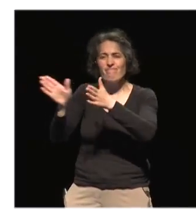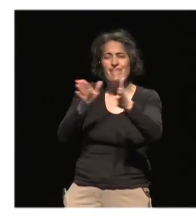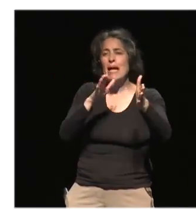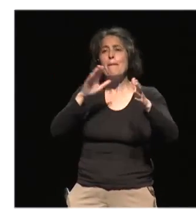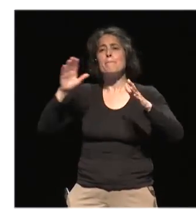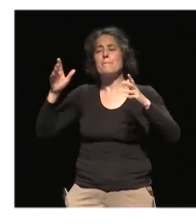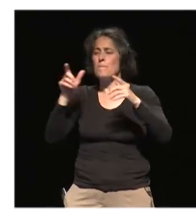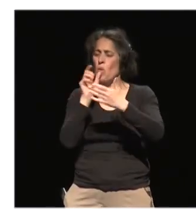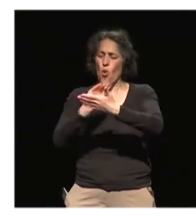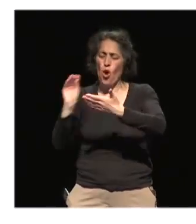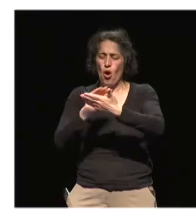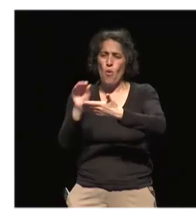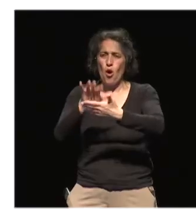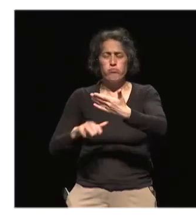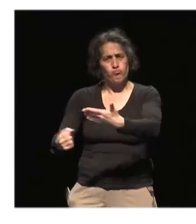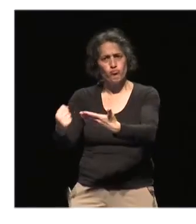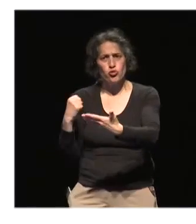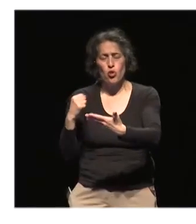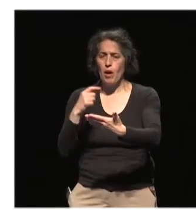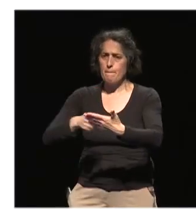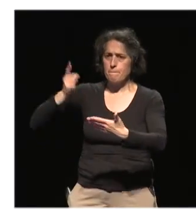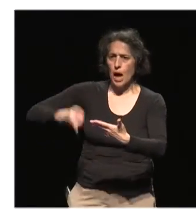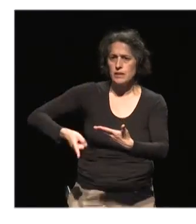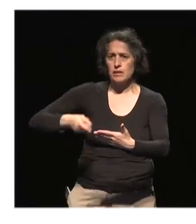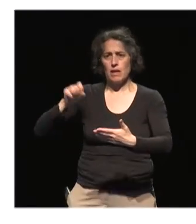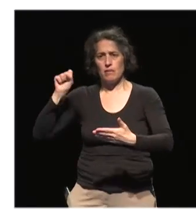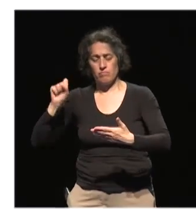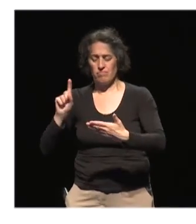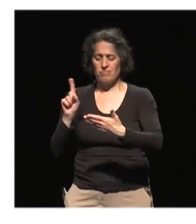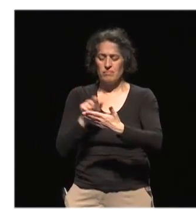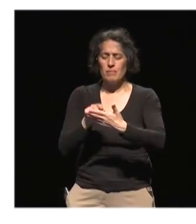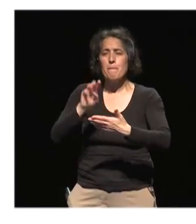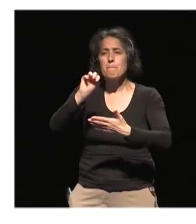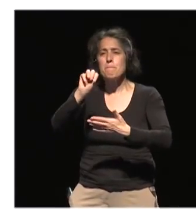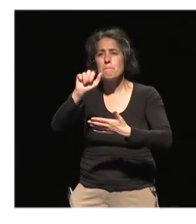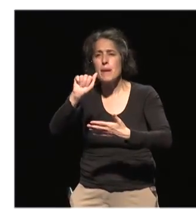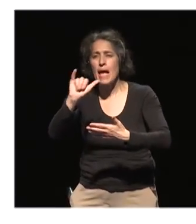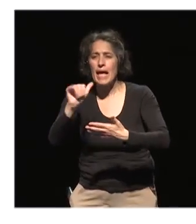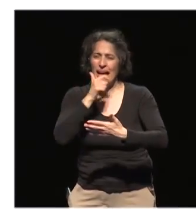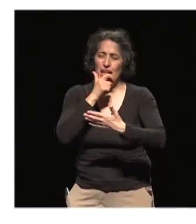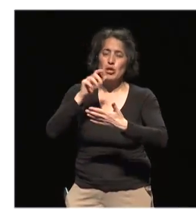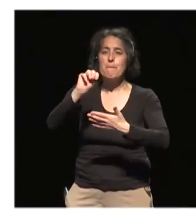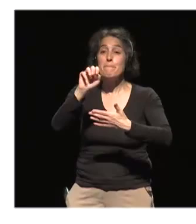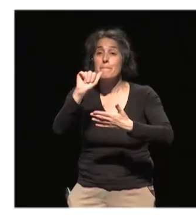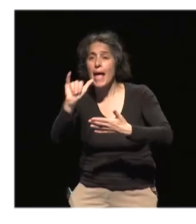may or some, instead of being much more obligatory, and therefore, of course,